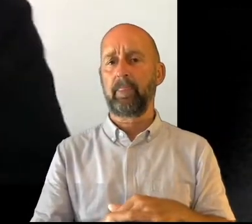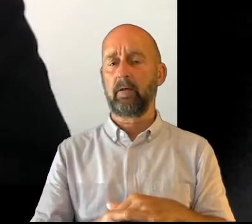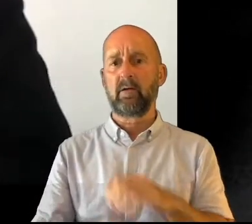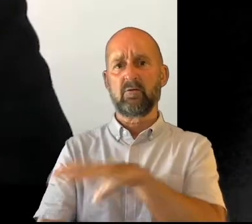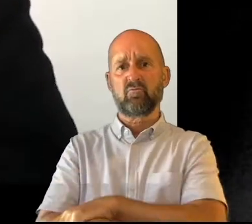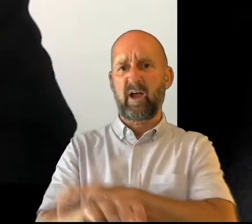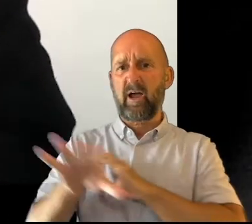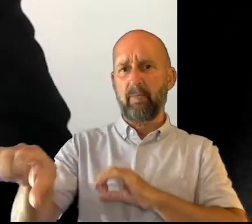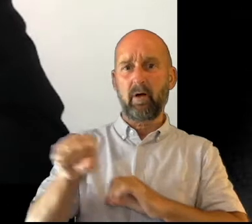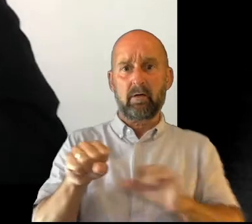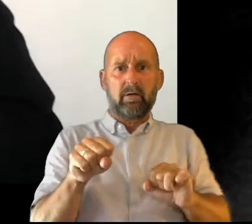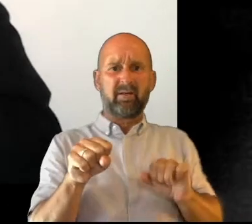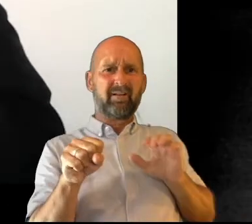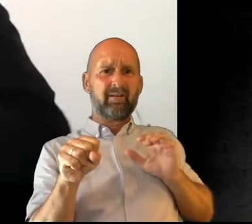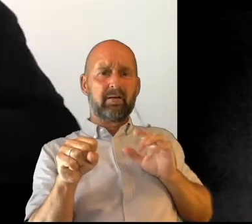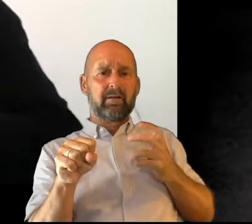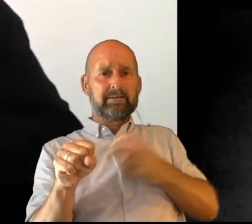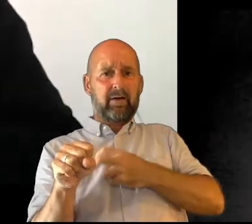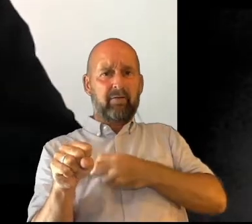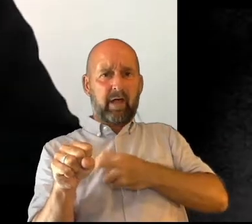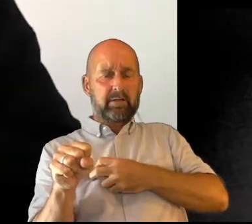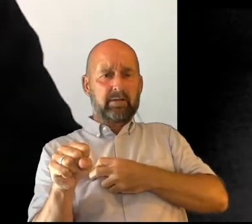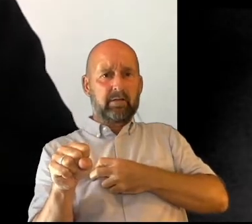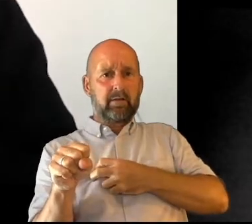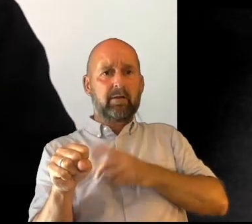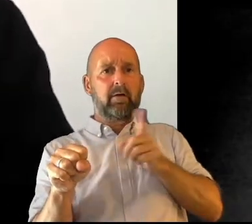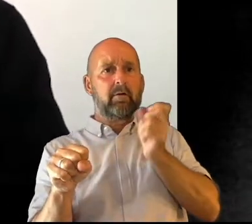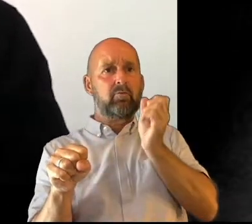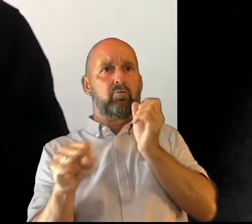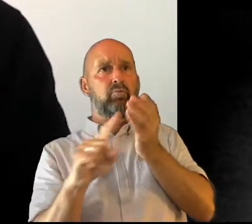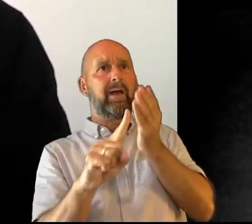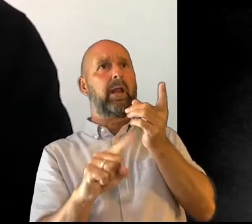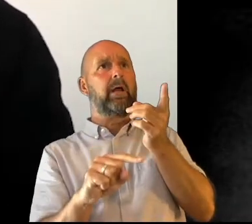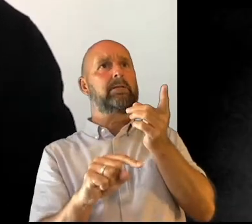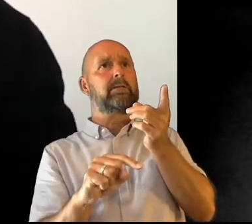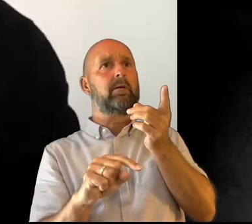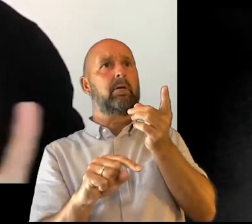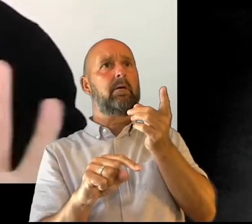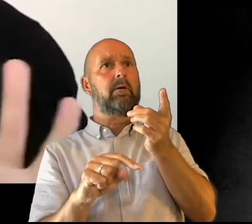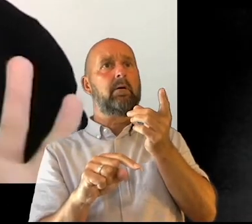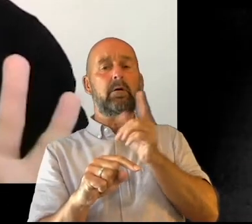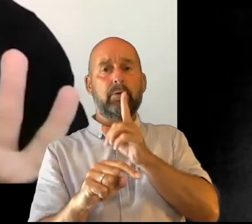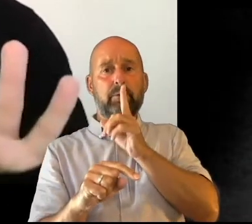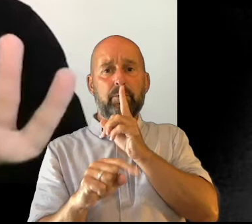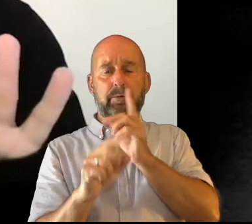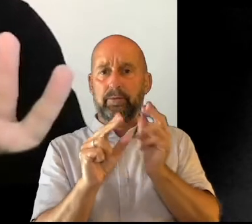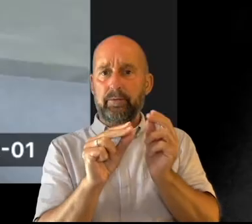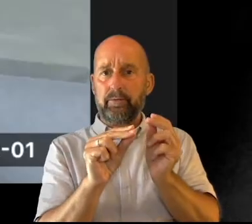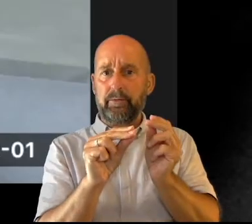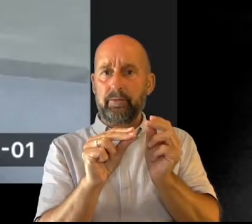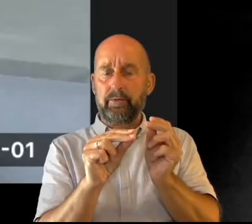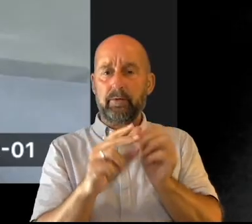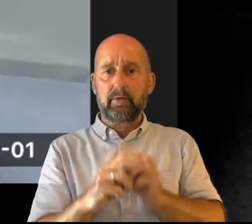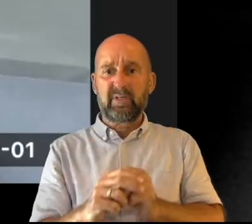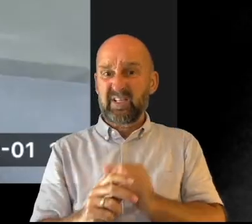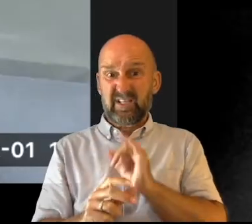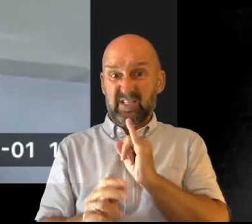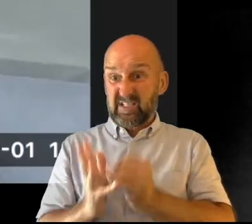the arm. She flinches, terrified, before recognizing him. They speak in hushed tones.